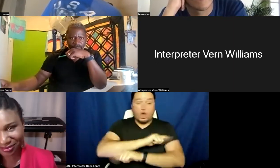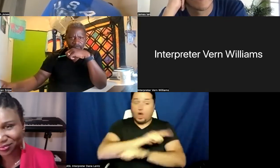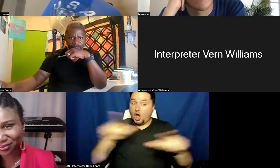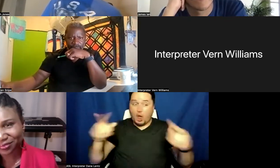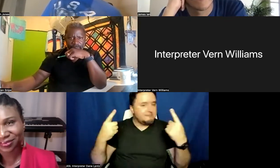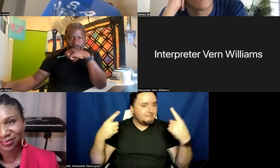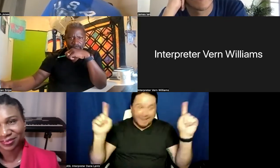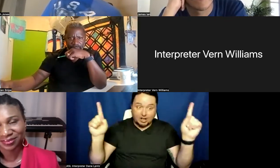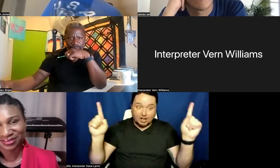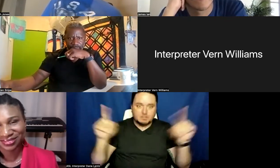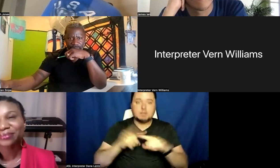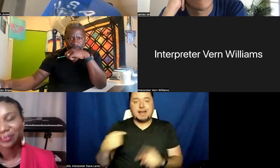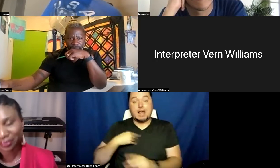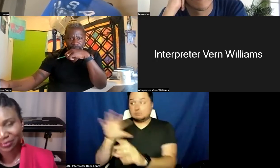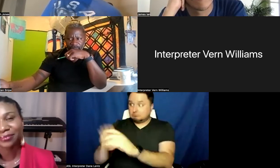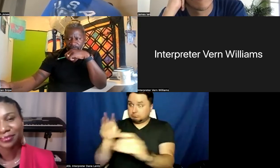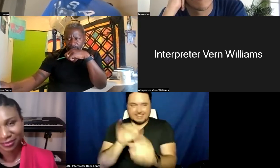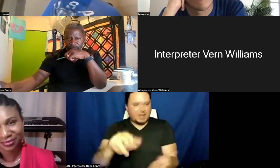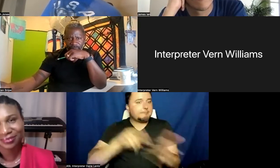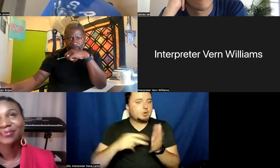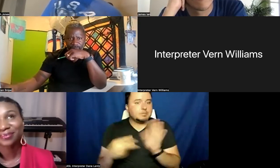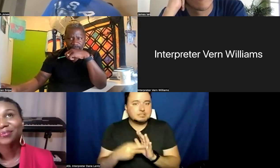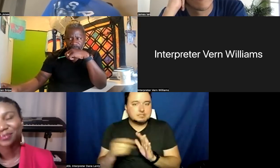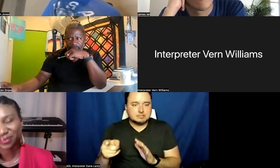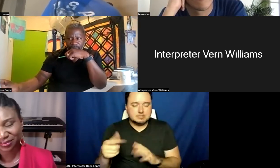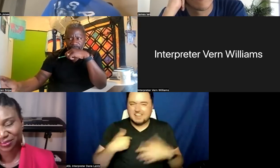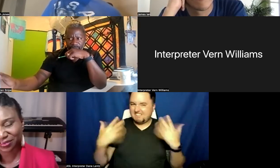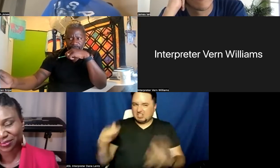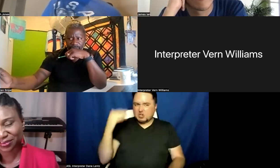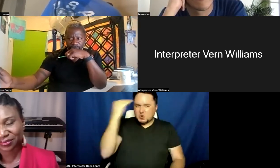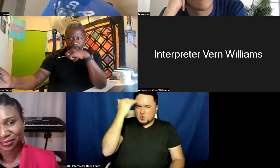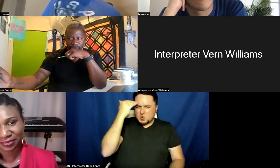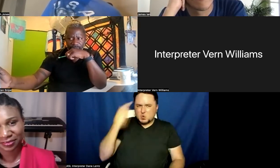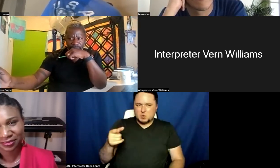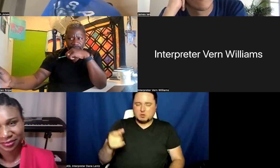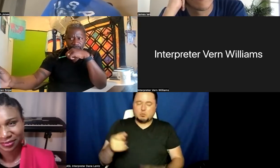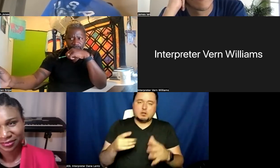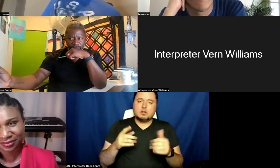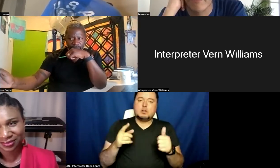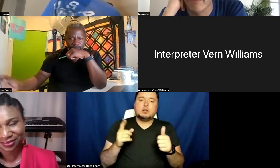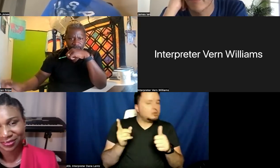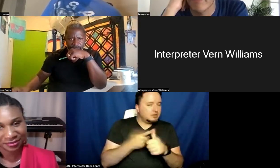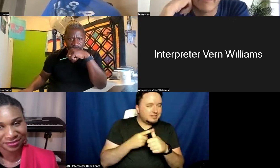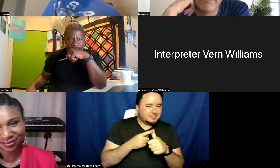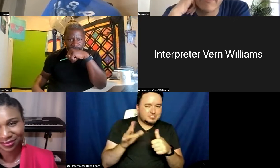but I did that on purpose because I knew I got tired of going through